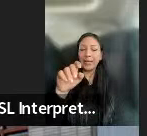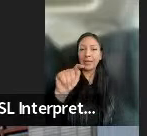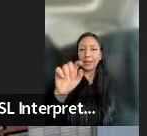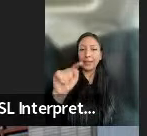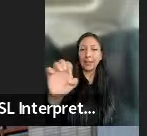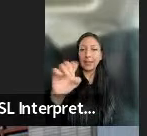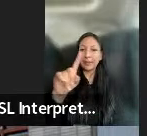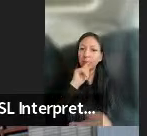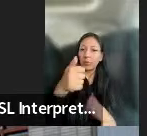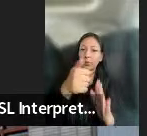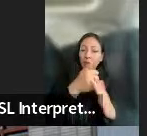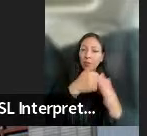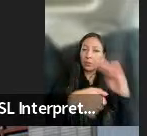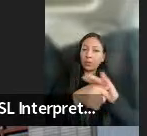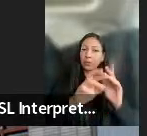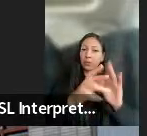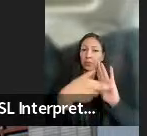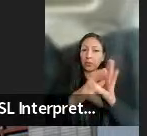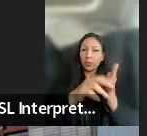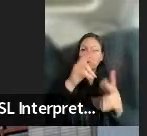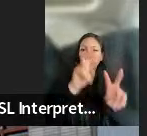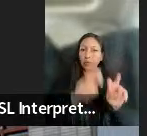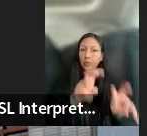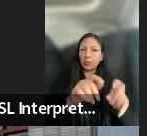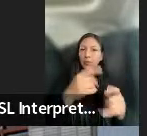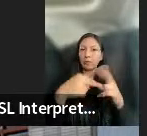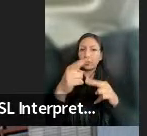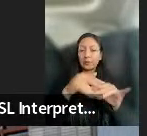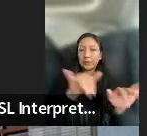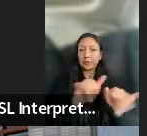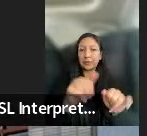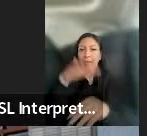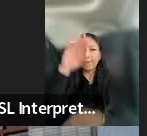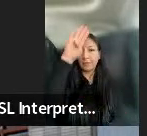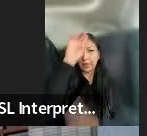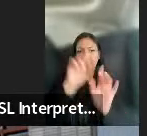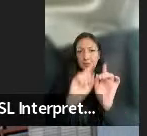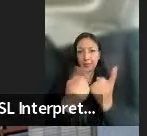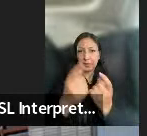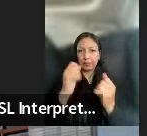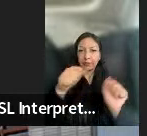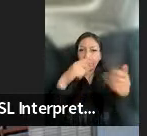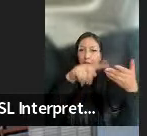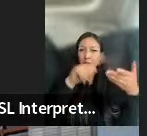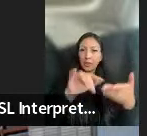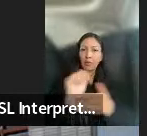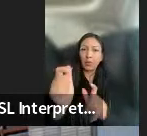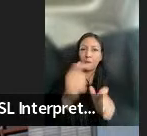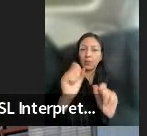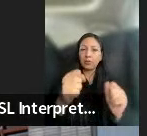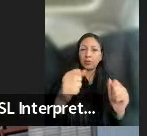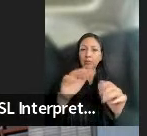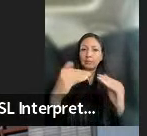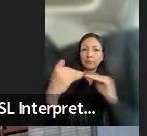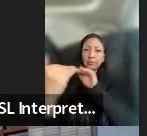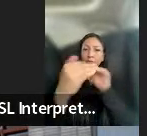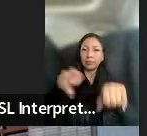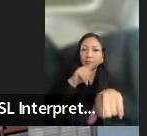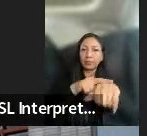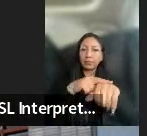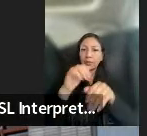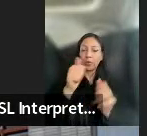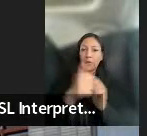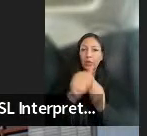to undergo review at the Department of Buildings as well as at the fire department to ensure that they meet national standards as well as